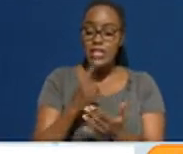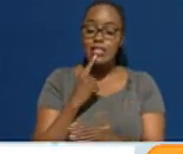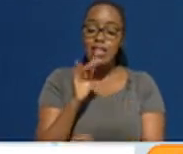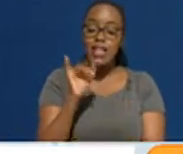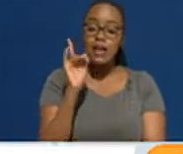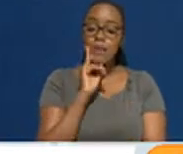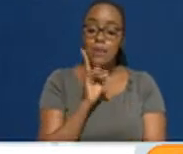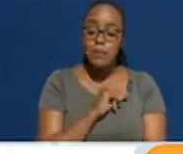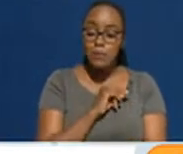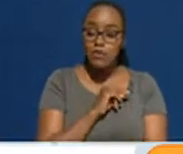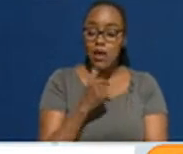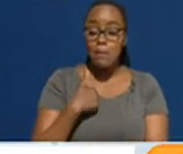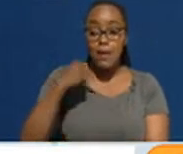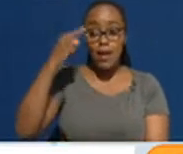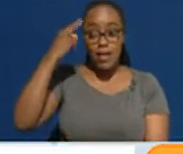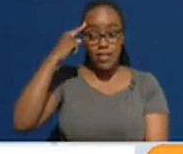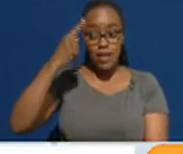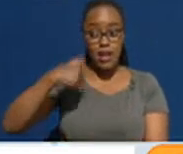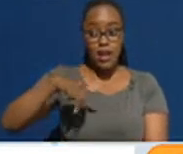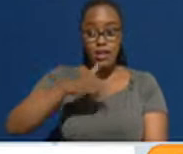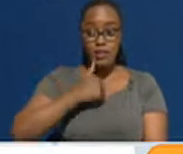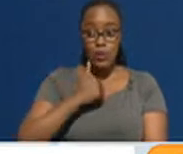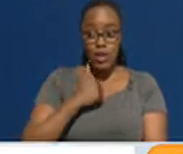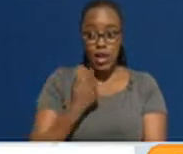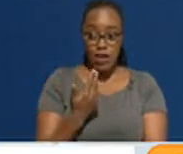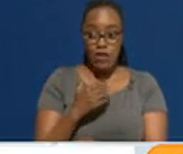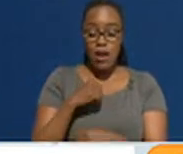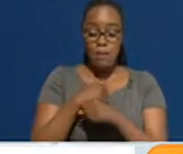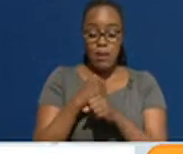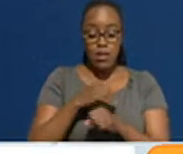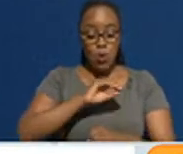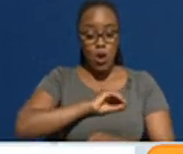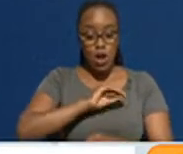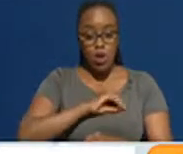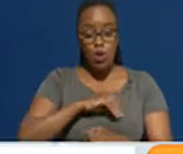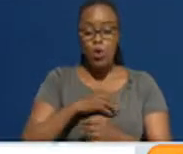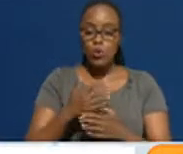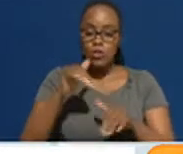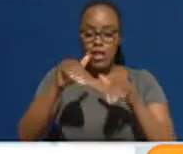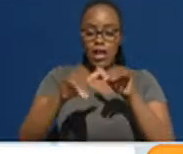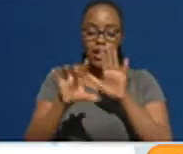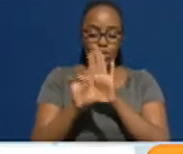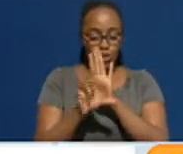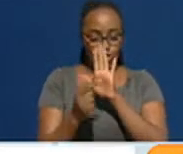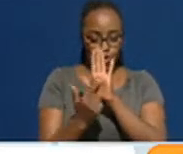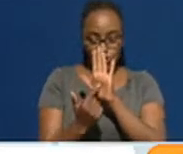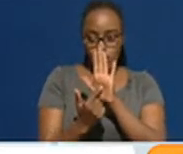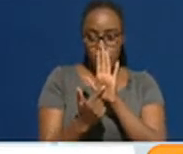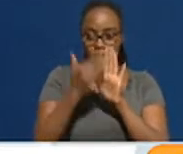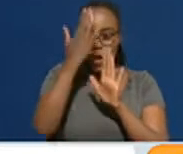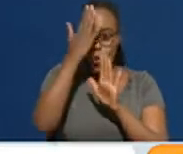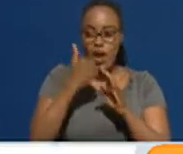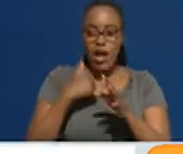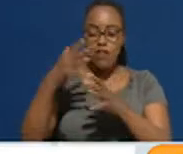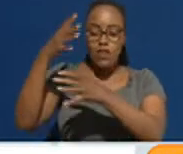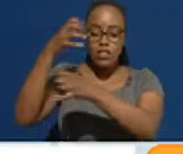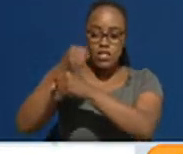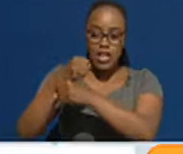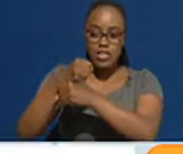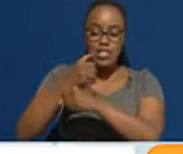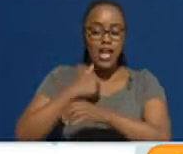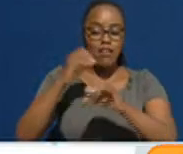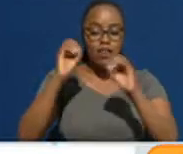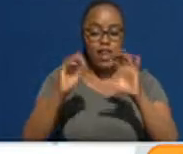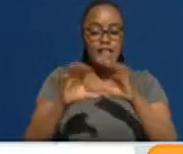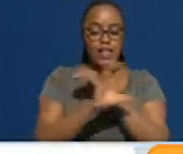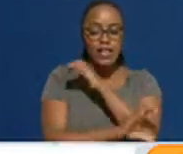that, I think we have over-legislated our electoral laws. And it's because of a trust deficit in